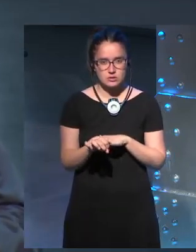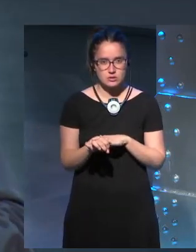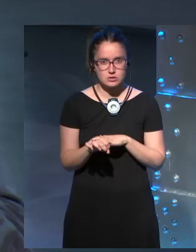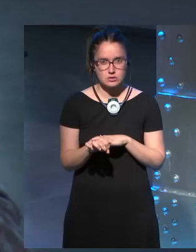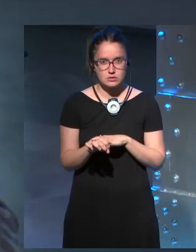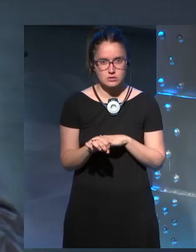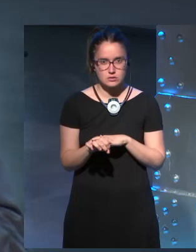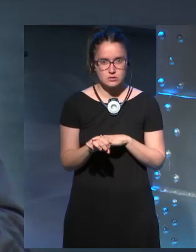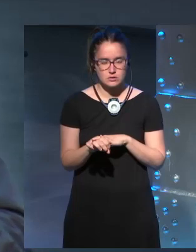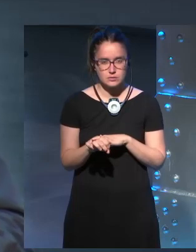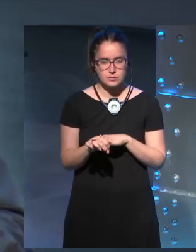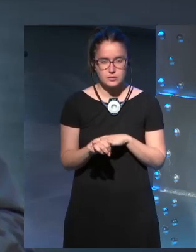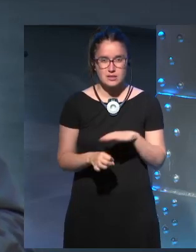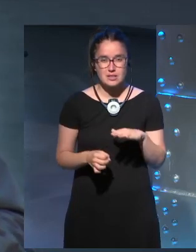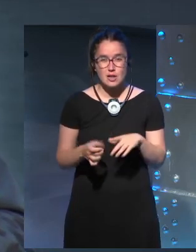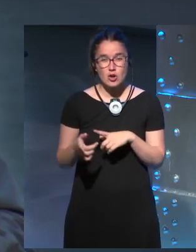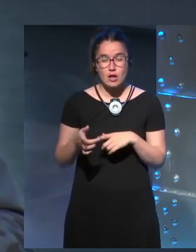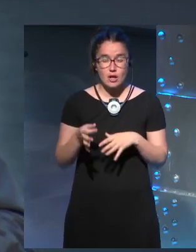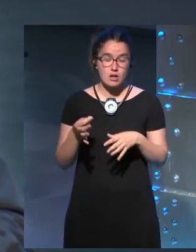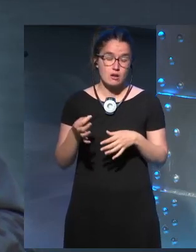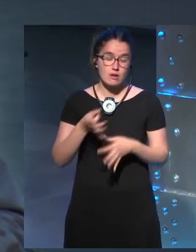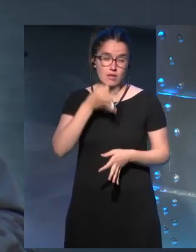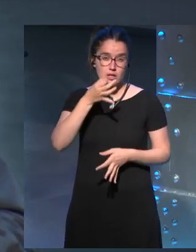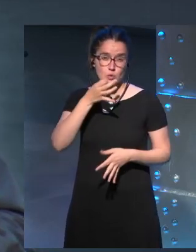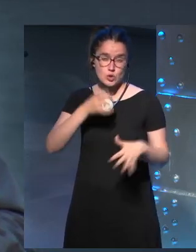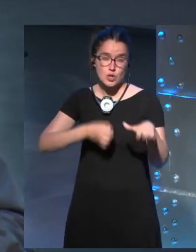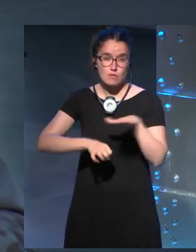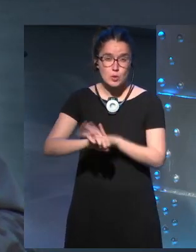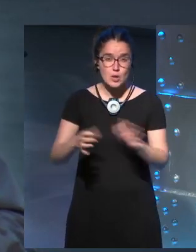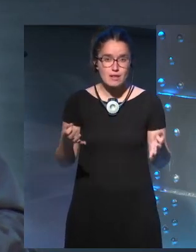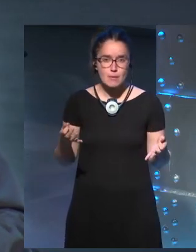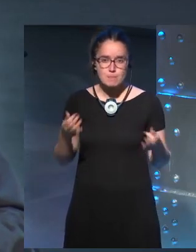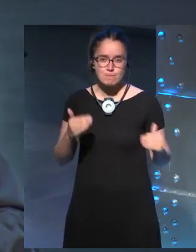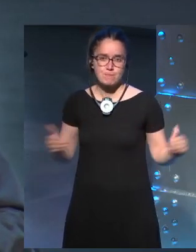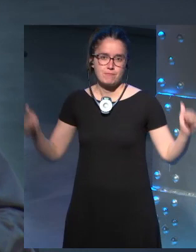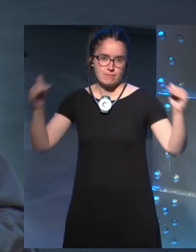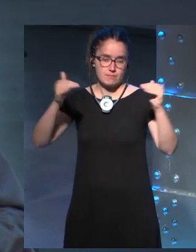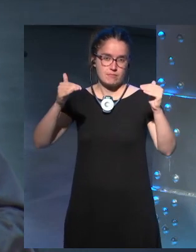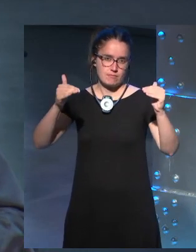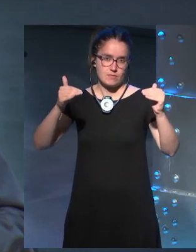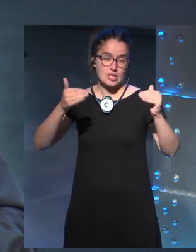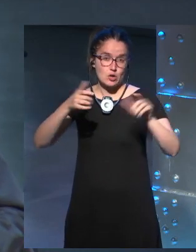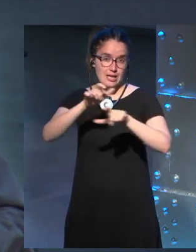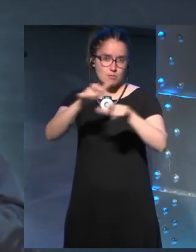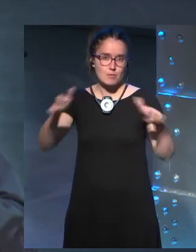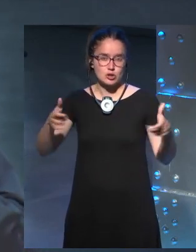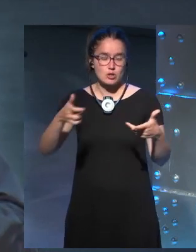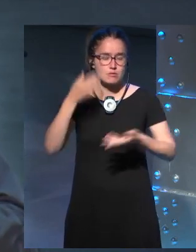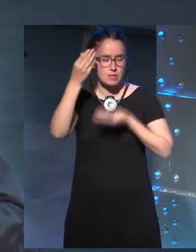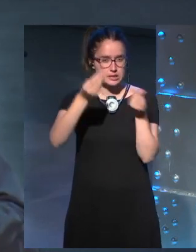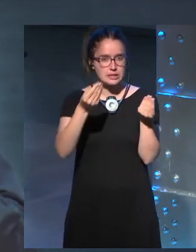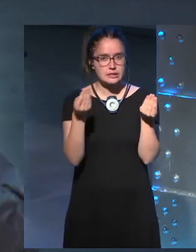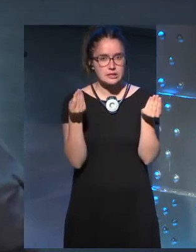football discourse has got to catch up with what people are actually thinking. I think there's